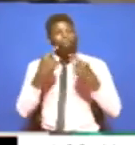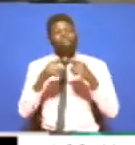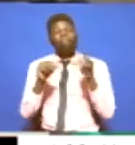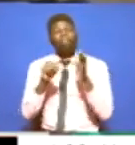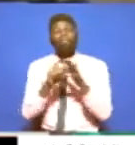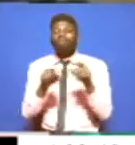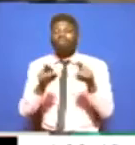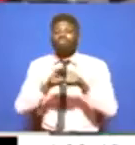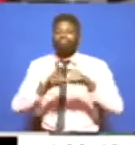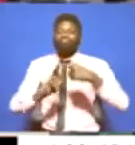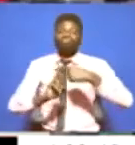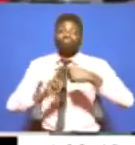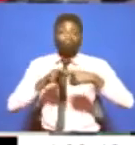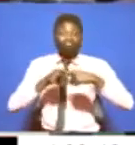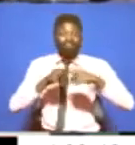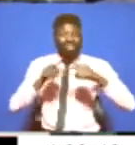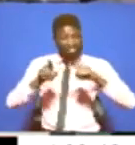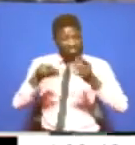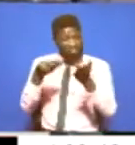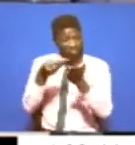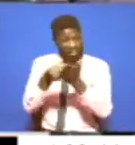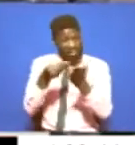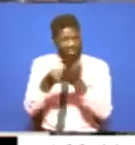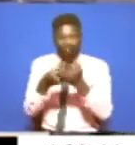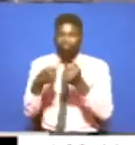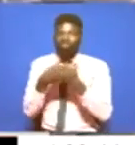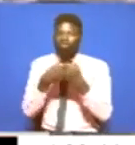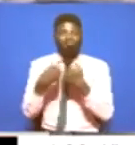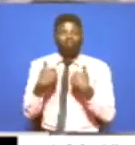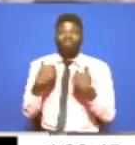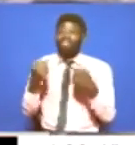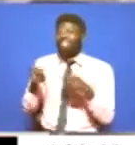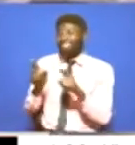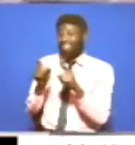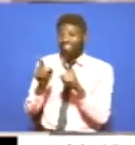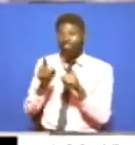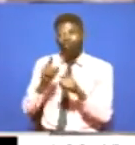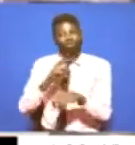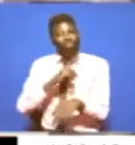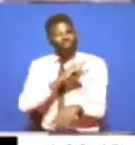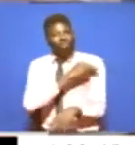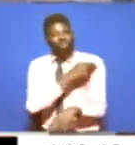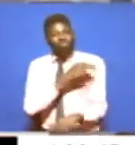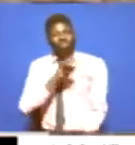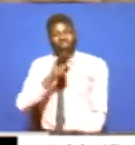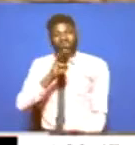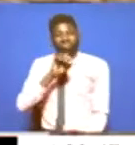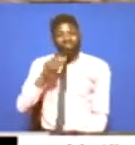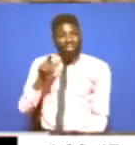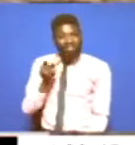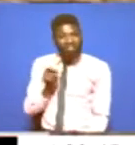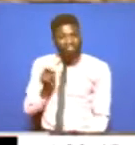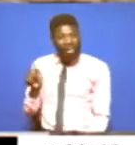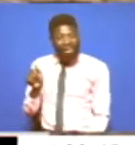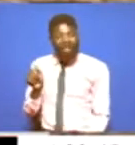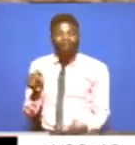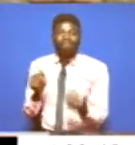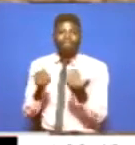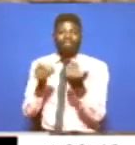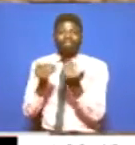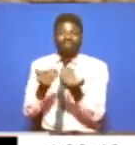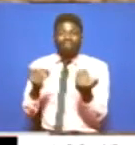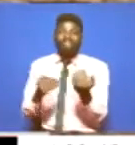currently faces, Wambui, a casual labor struggle with hospital bill to feed other three children.